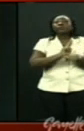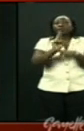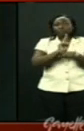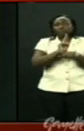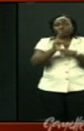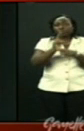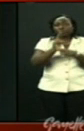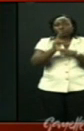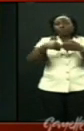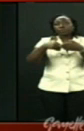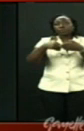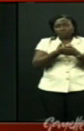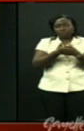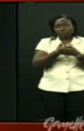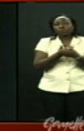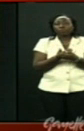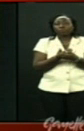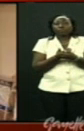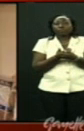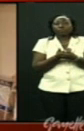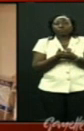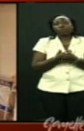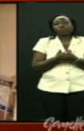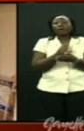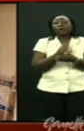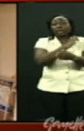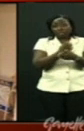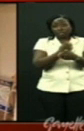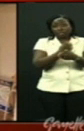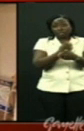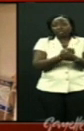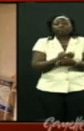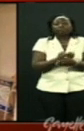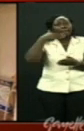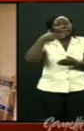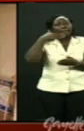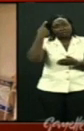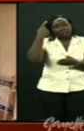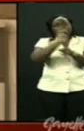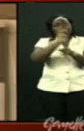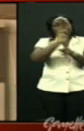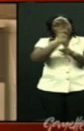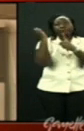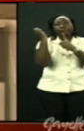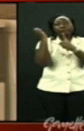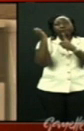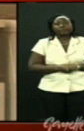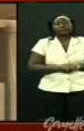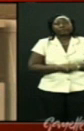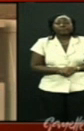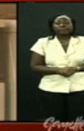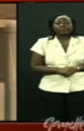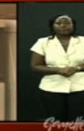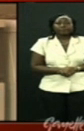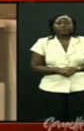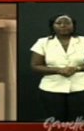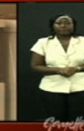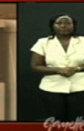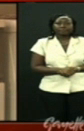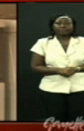where homeowners are paid to produce more environmentally friendly heat to encourage people to go green. Stuart McDill,